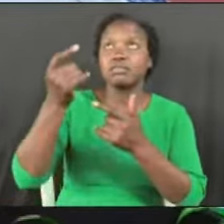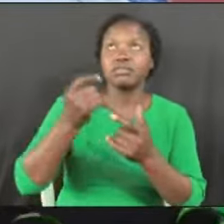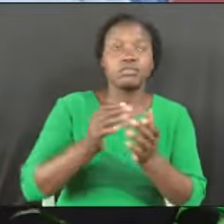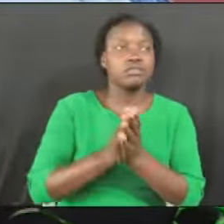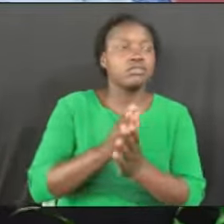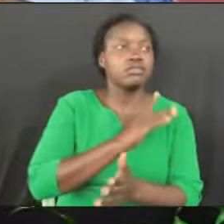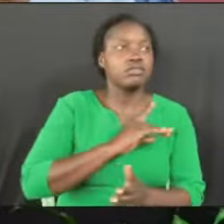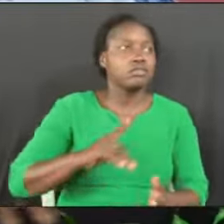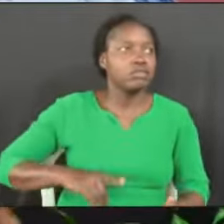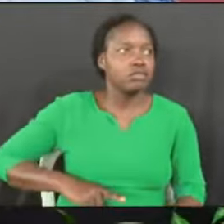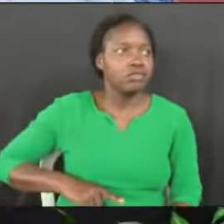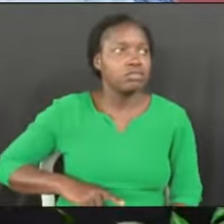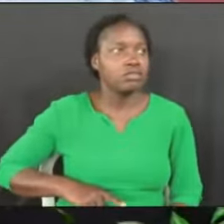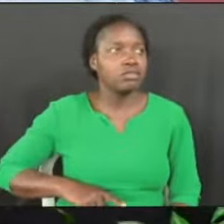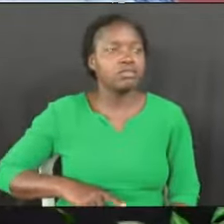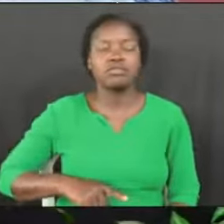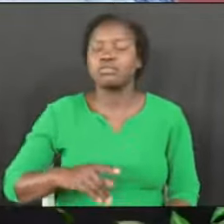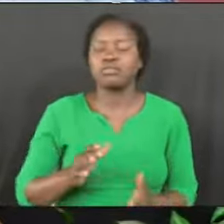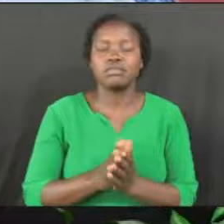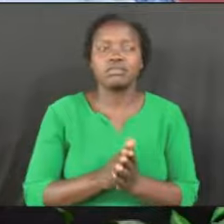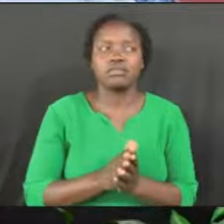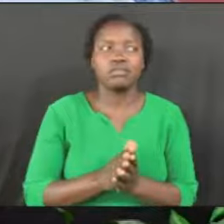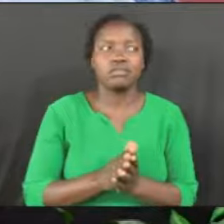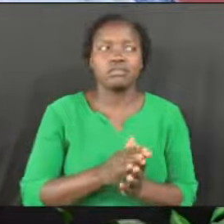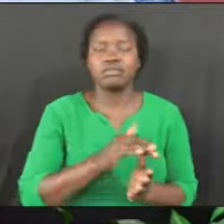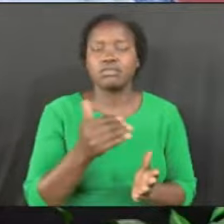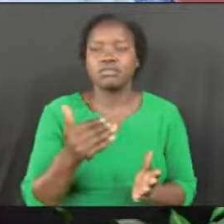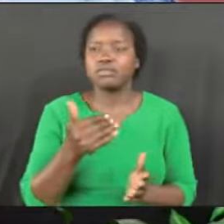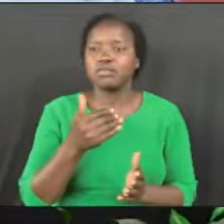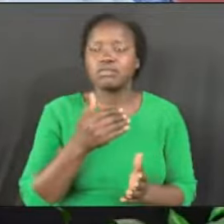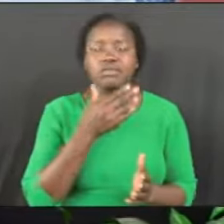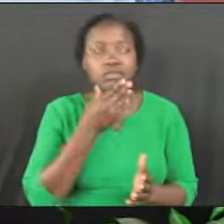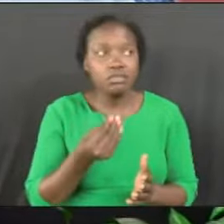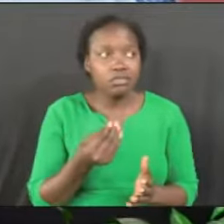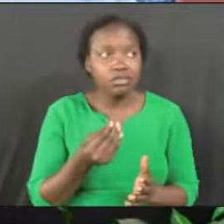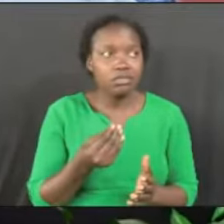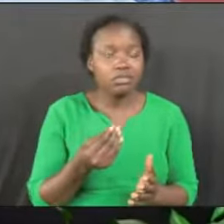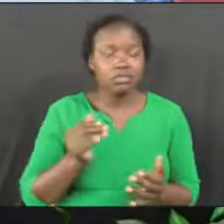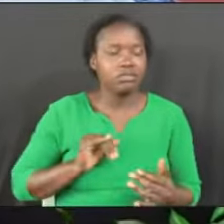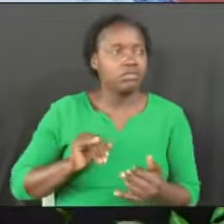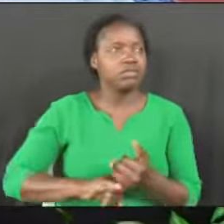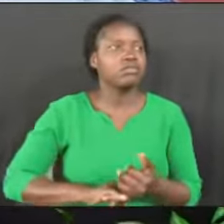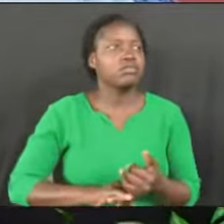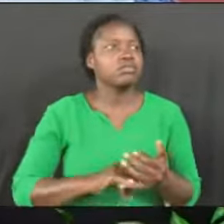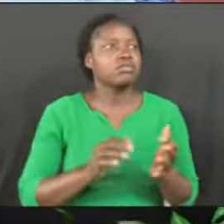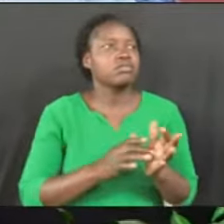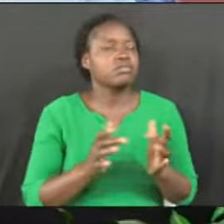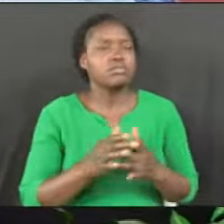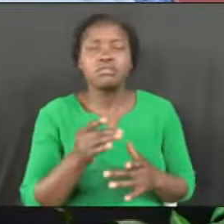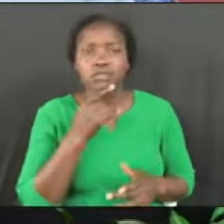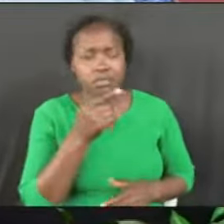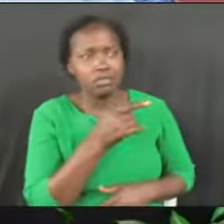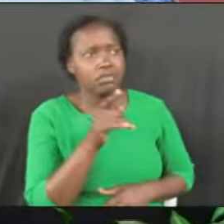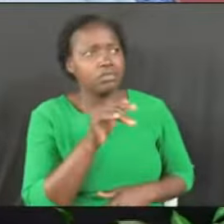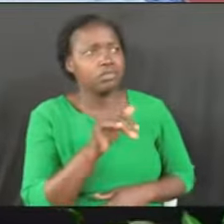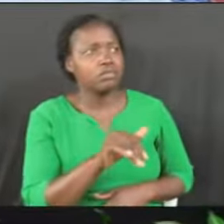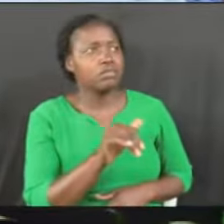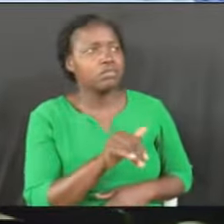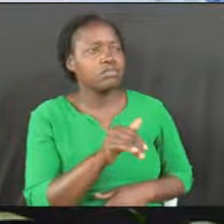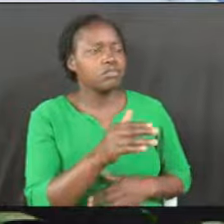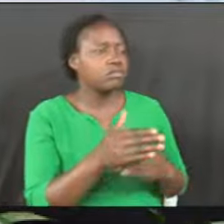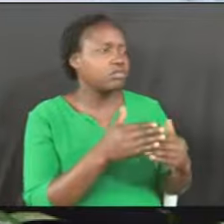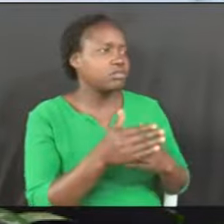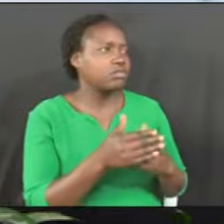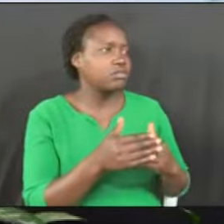slept with another man's wife. All of these are part of the family of Jesus. Can I tell you, when it comes to